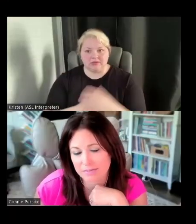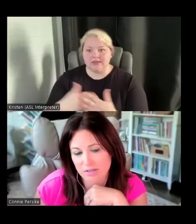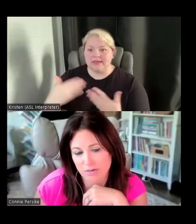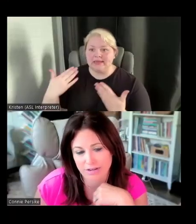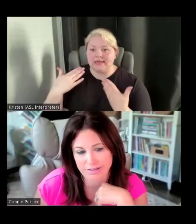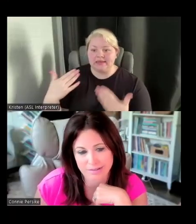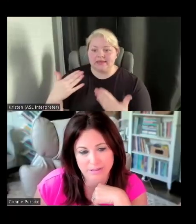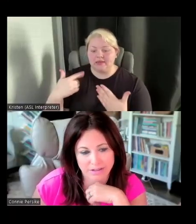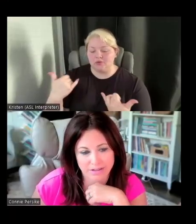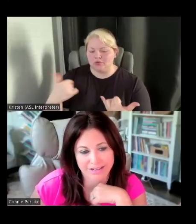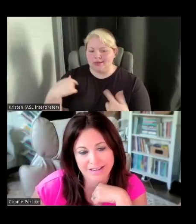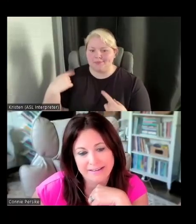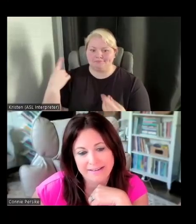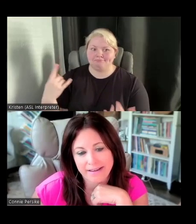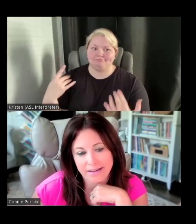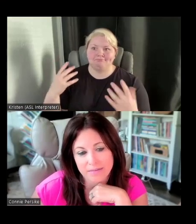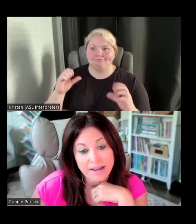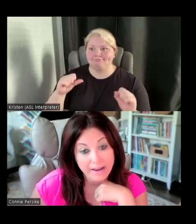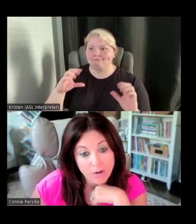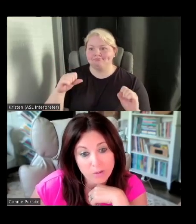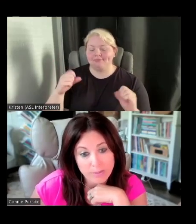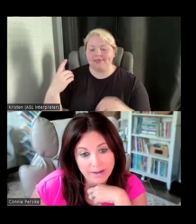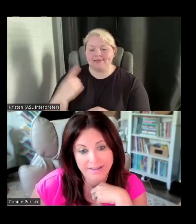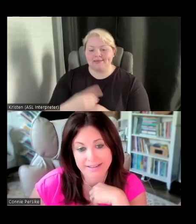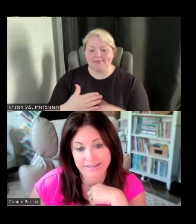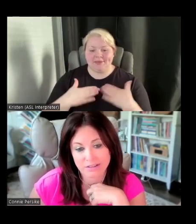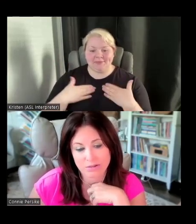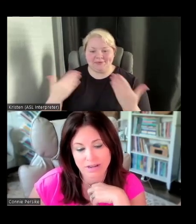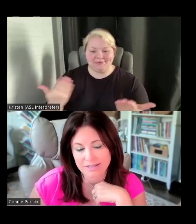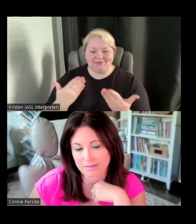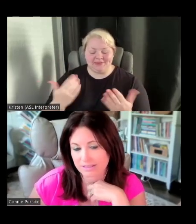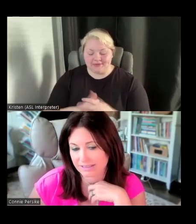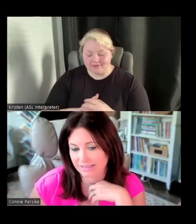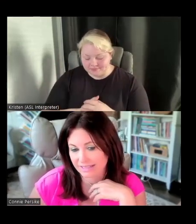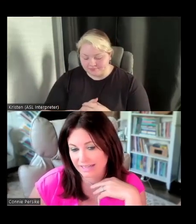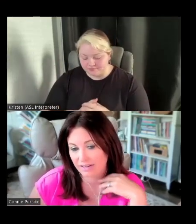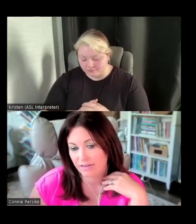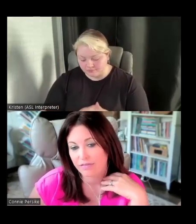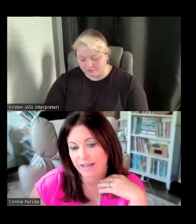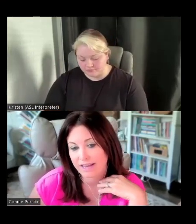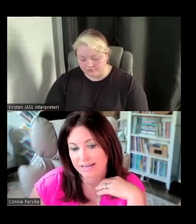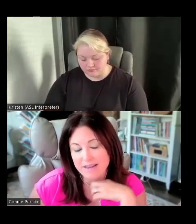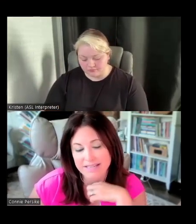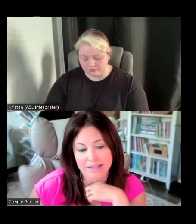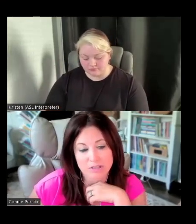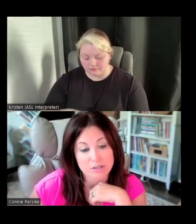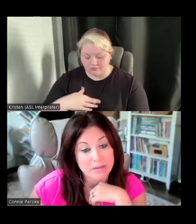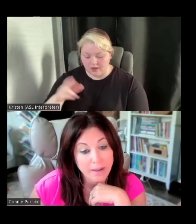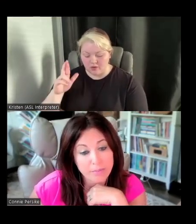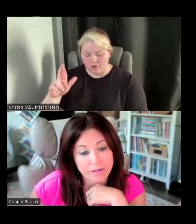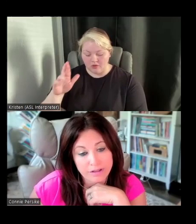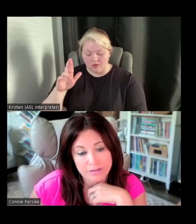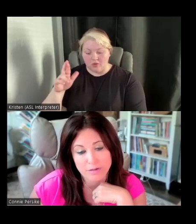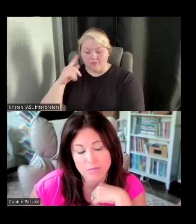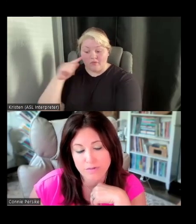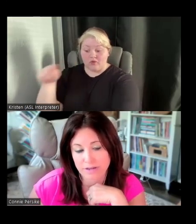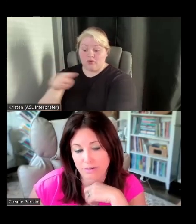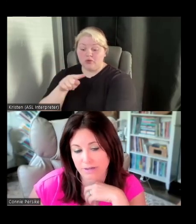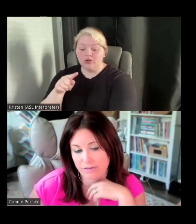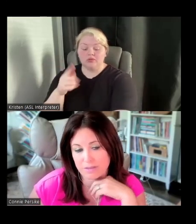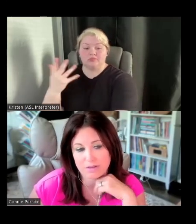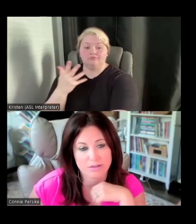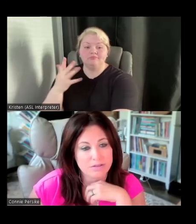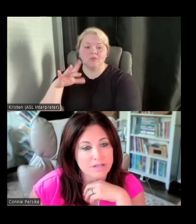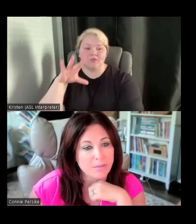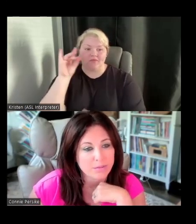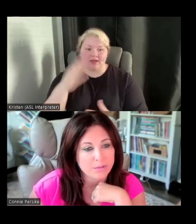day. I'm so honored to be here. I hope you guys will find my session to be helpful for moving away